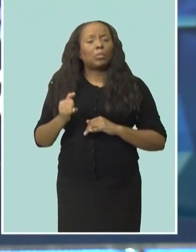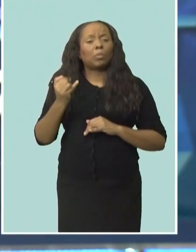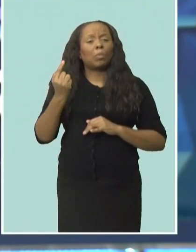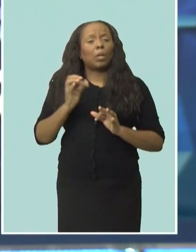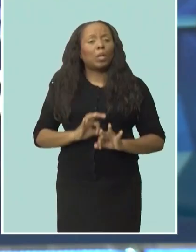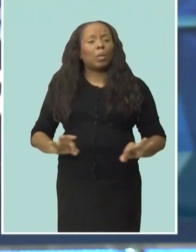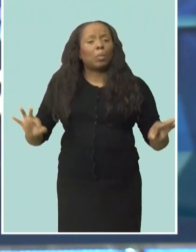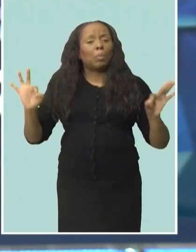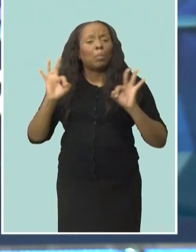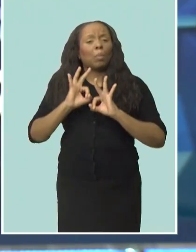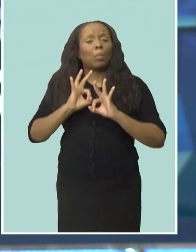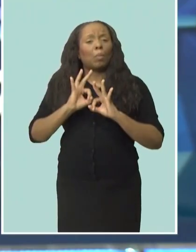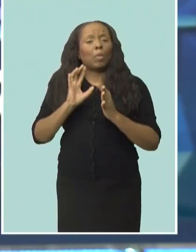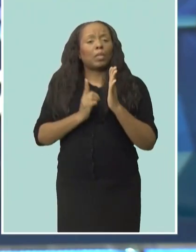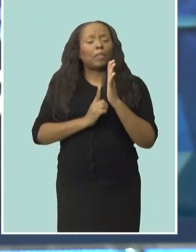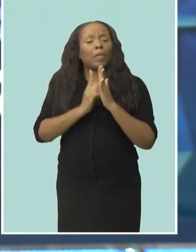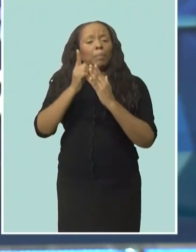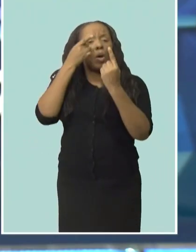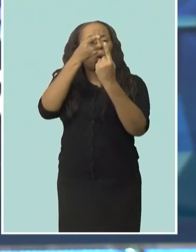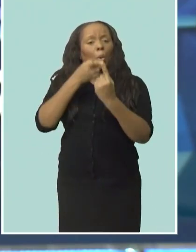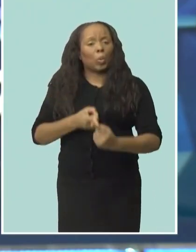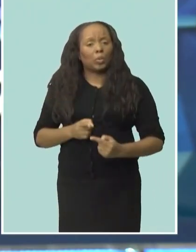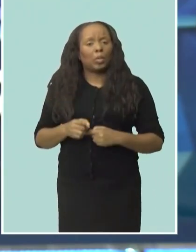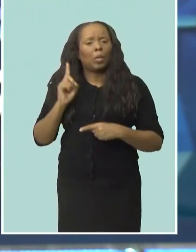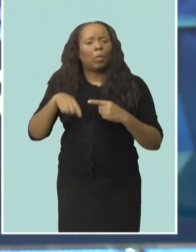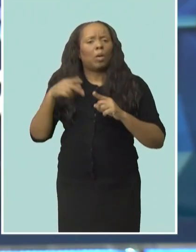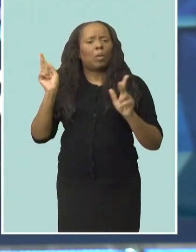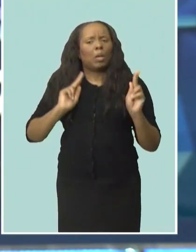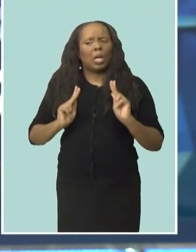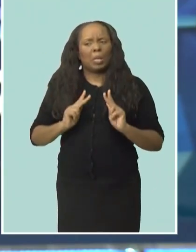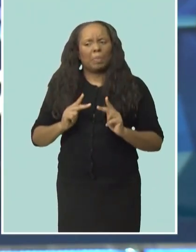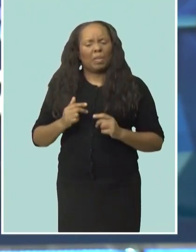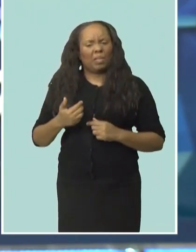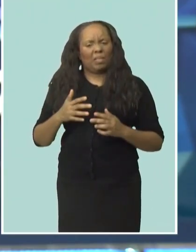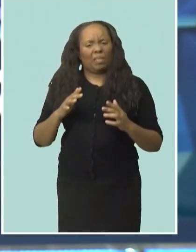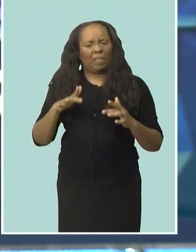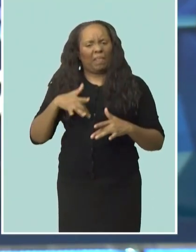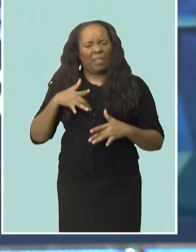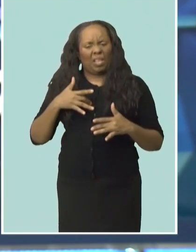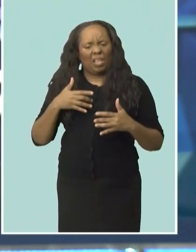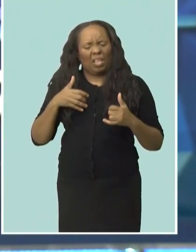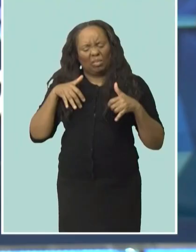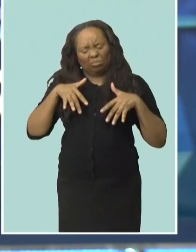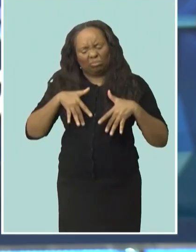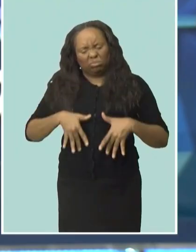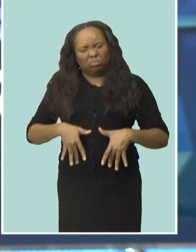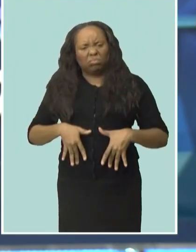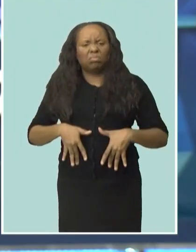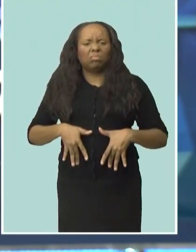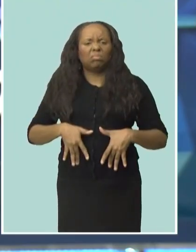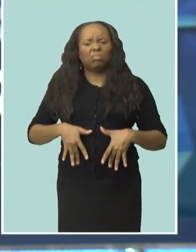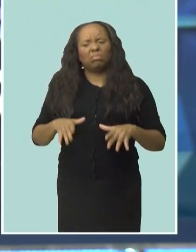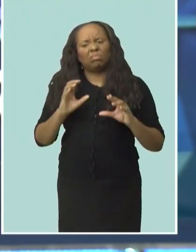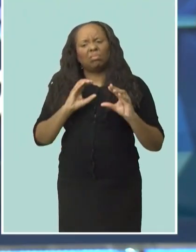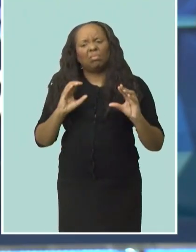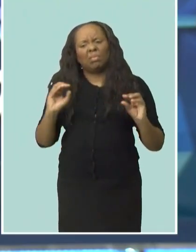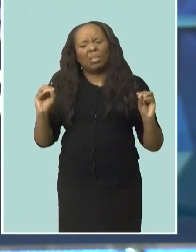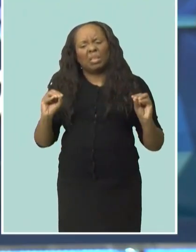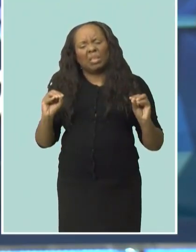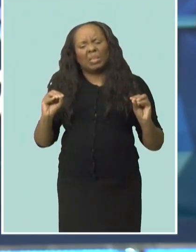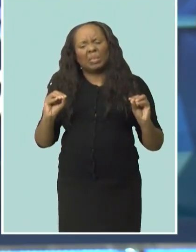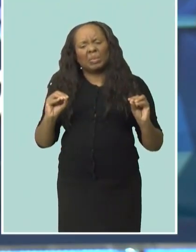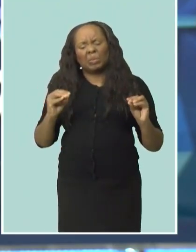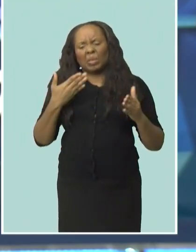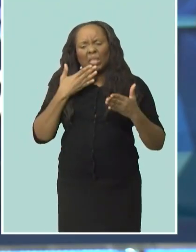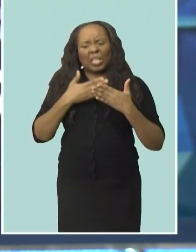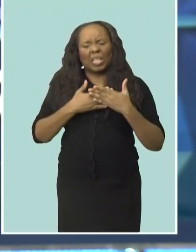missions. The Prime Minister says low self-esteem is a major issue affecting productivity and social cohesion. She was speaking during the